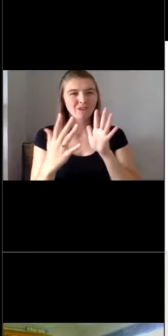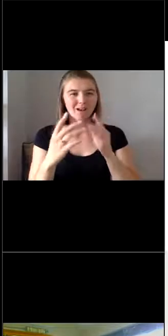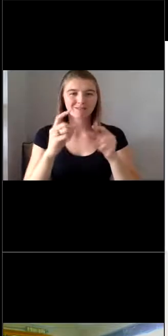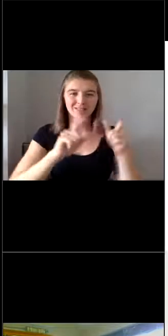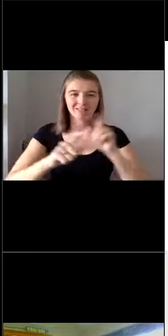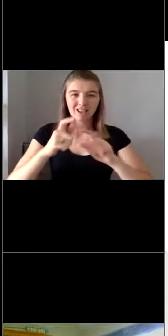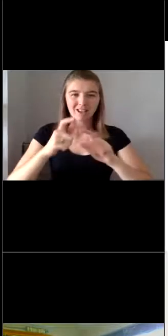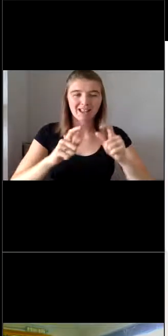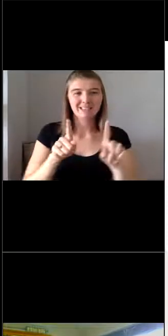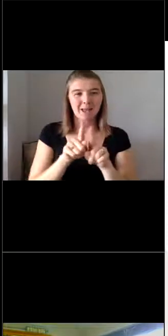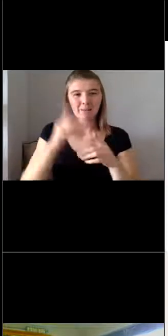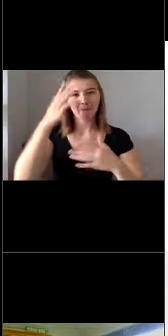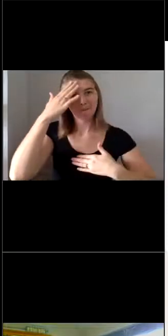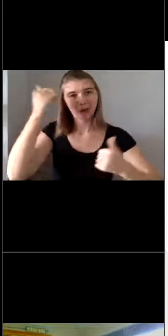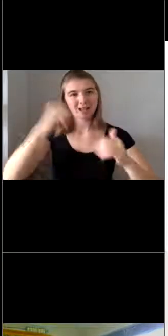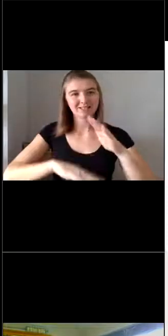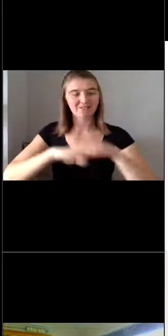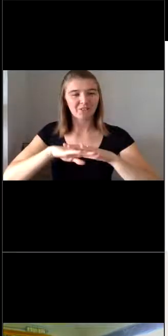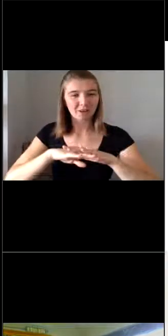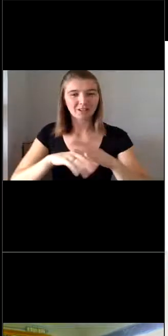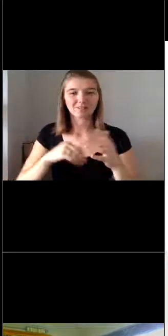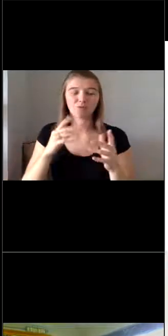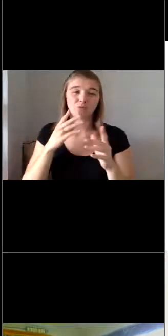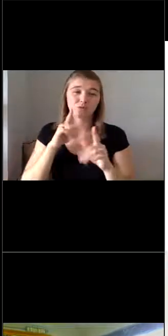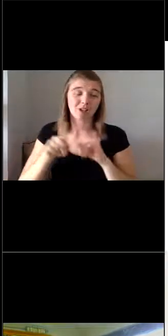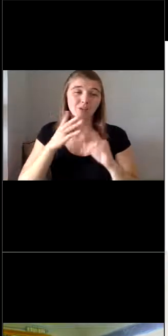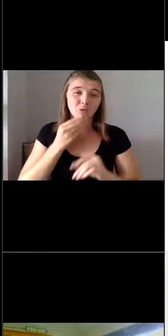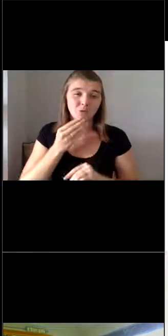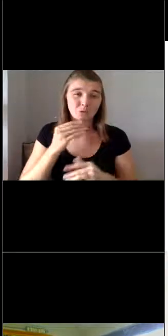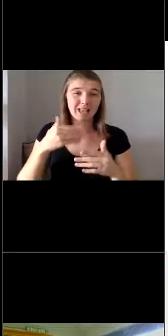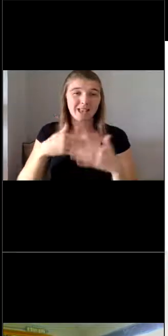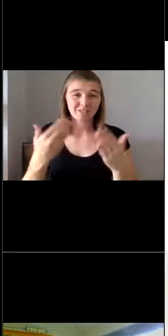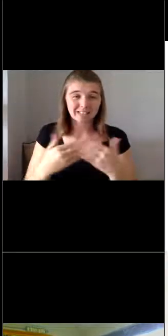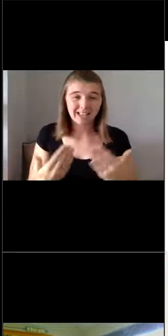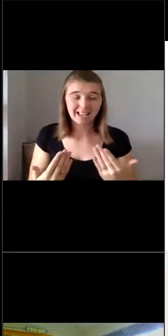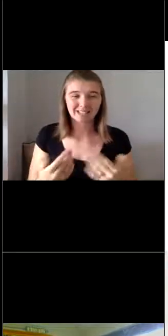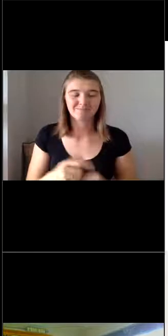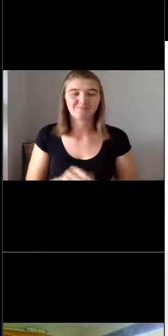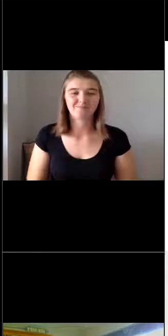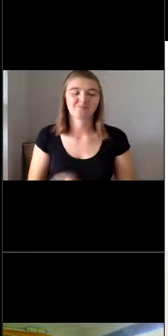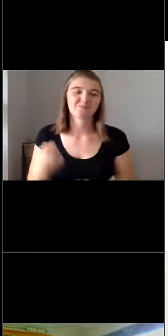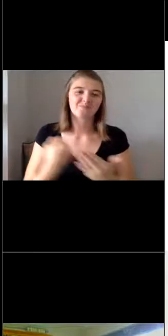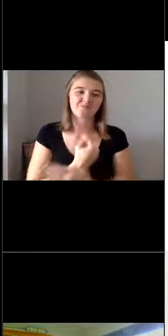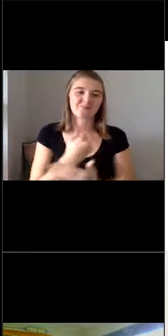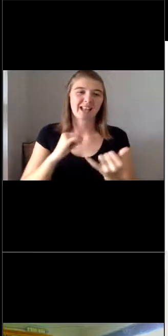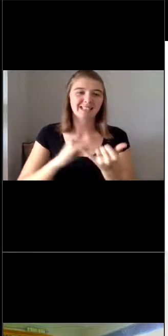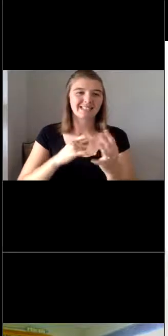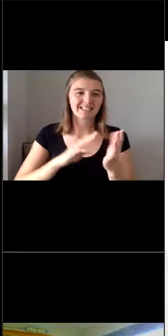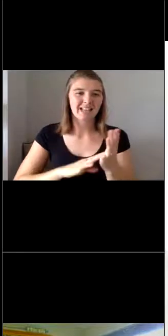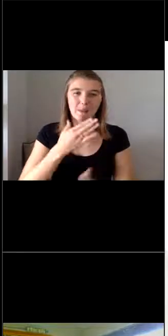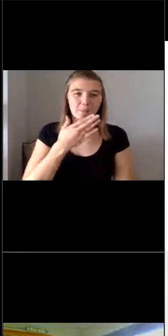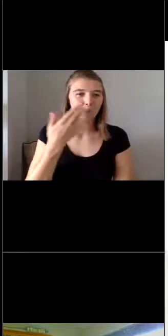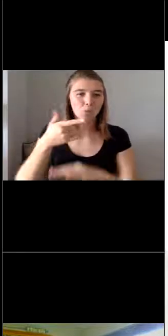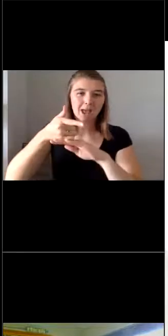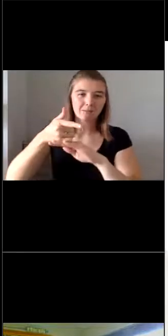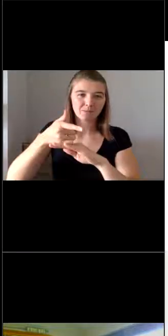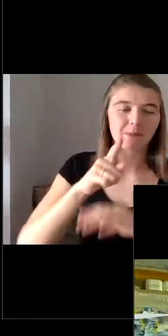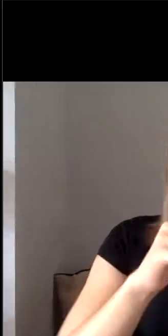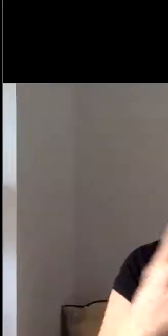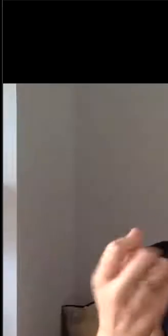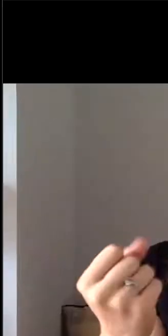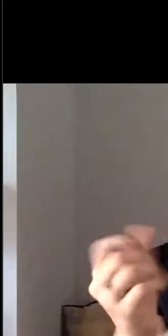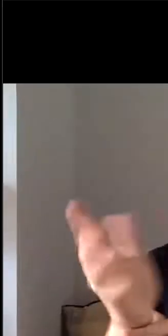daily habits. So Sam doesn't have a camera, but he does have a presentation. So what we're going to do now is hand over control